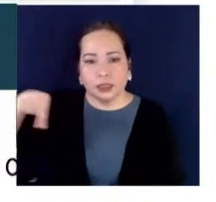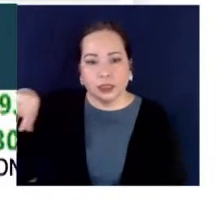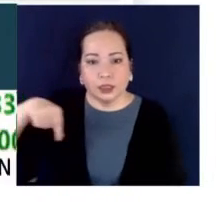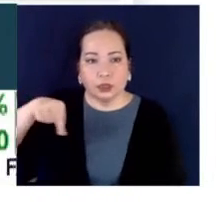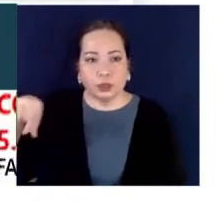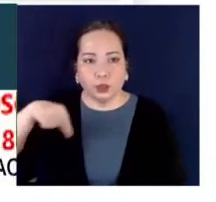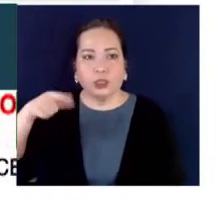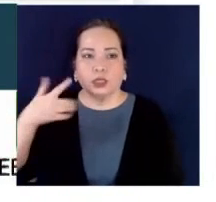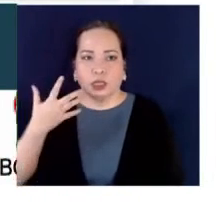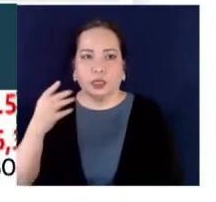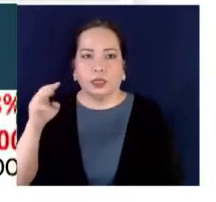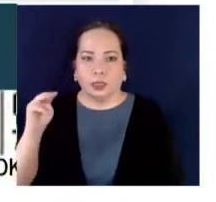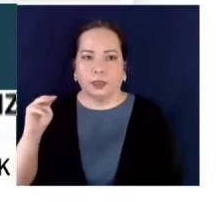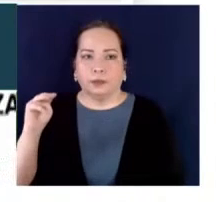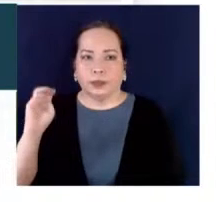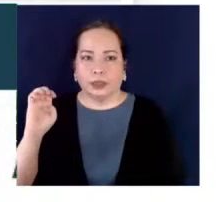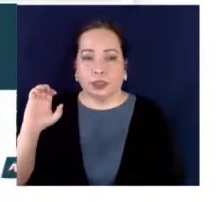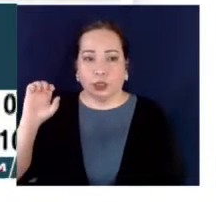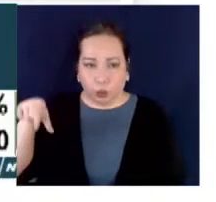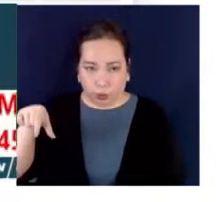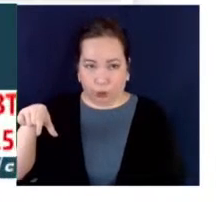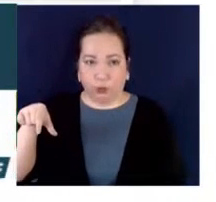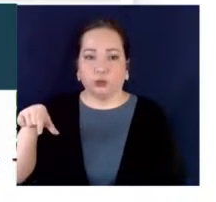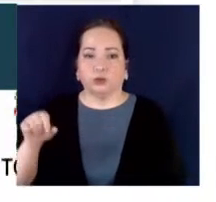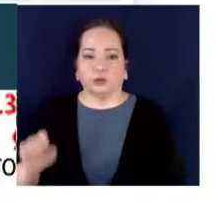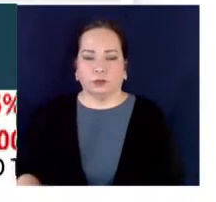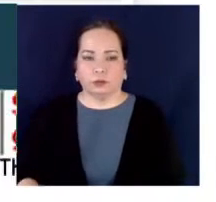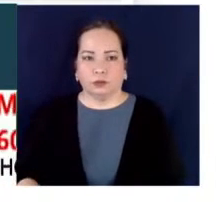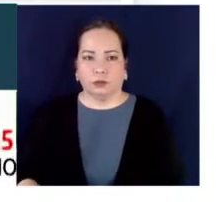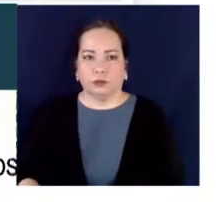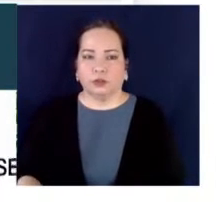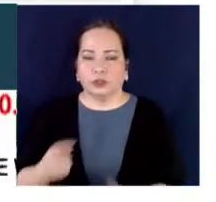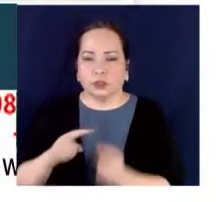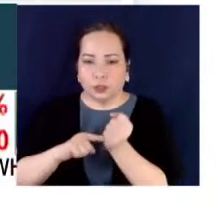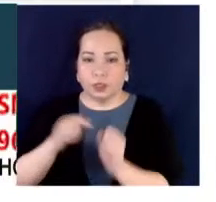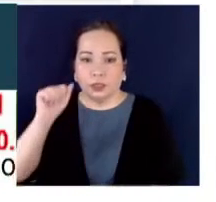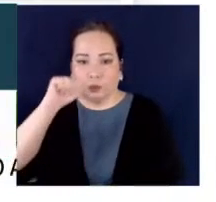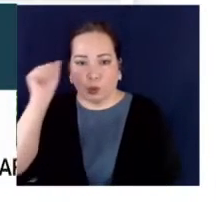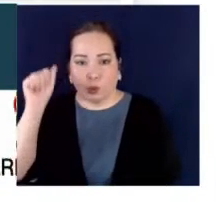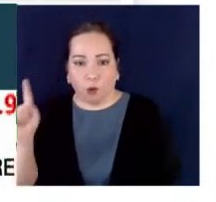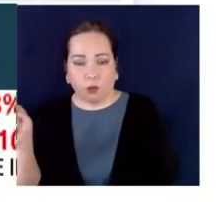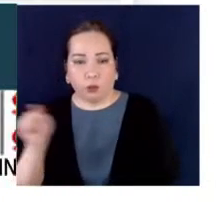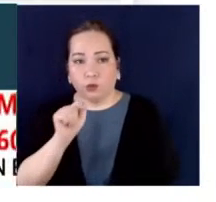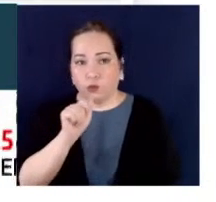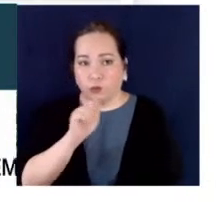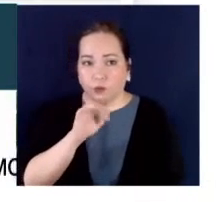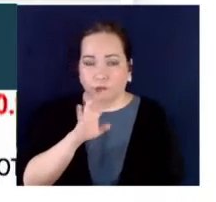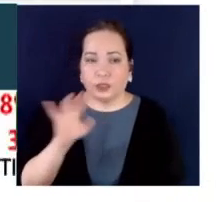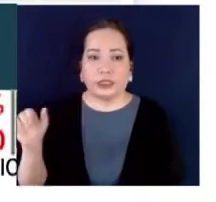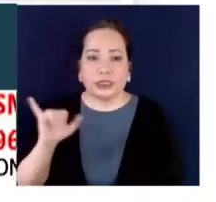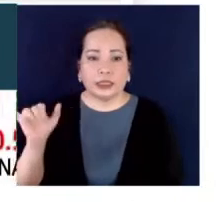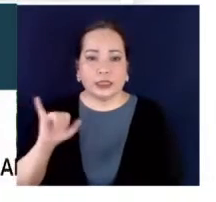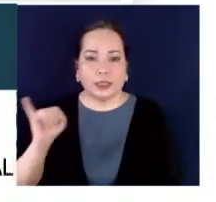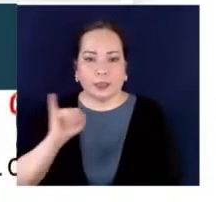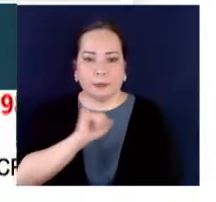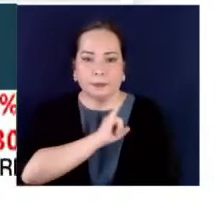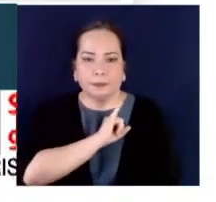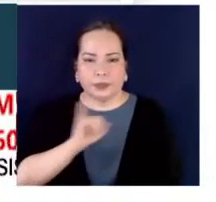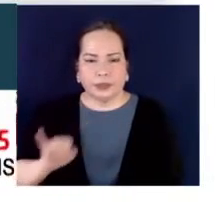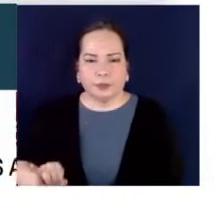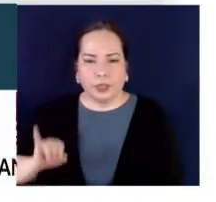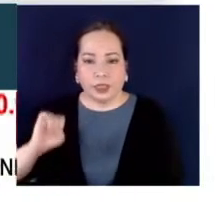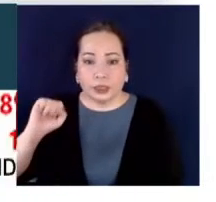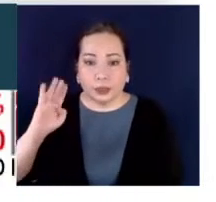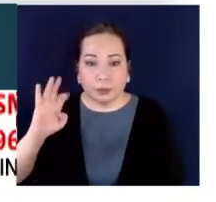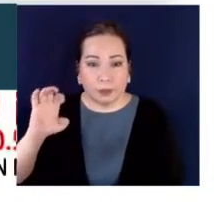15, while the city of Santiago in Isabela Province will be under MECQ from April 1 to 30. Other areas